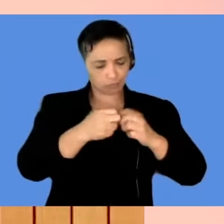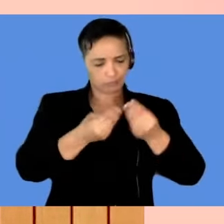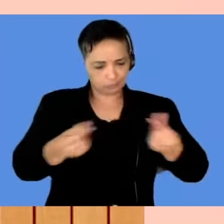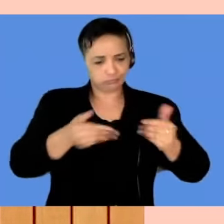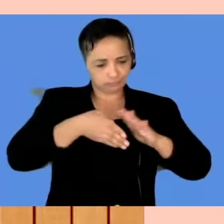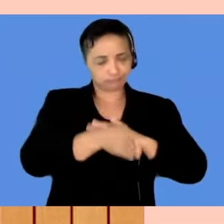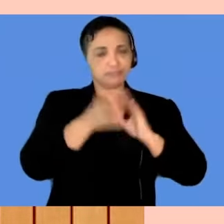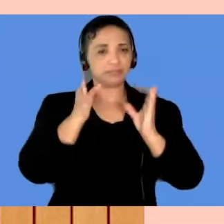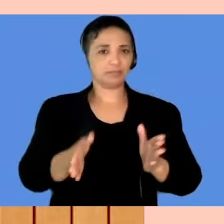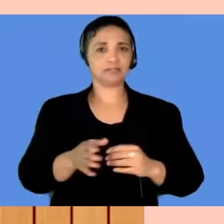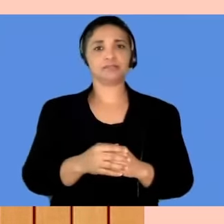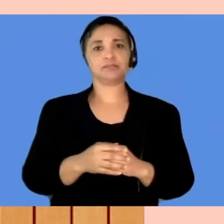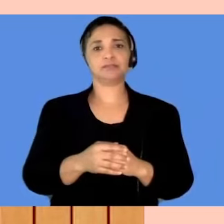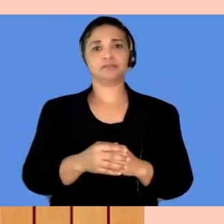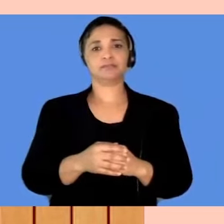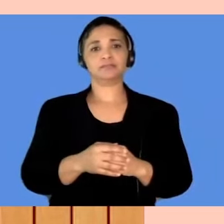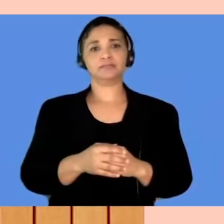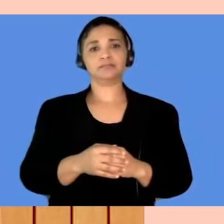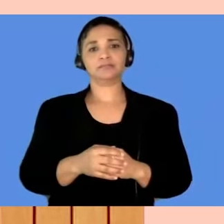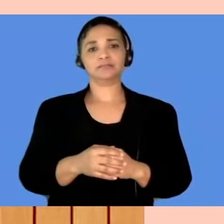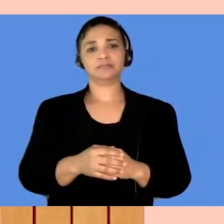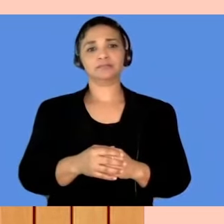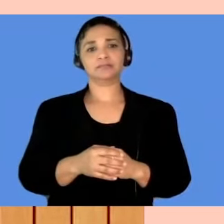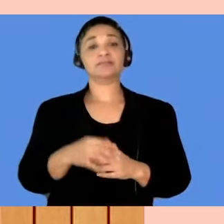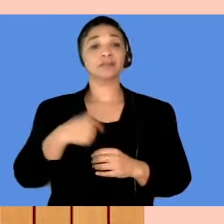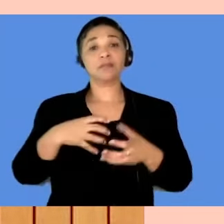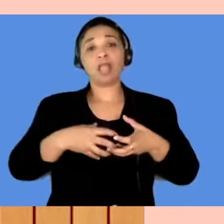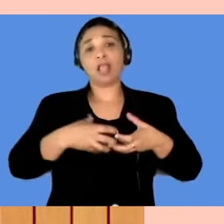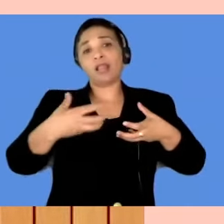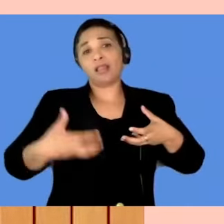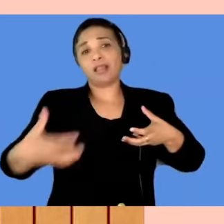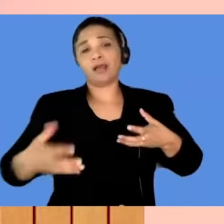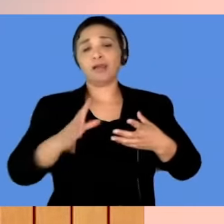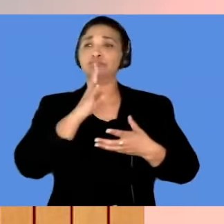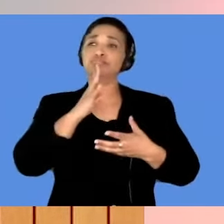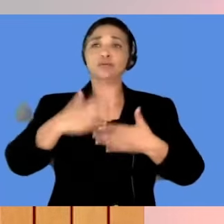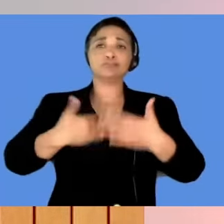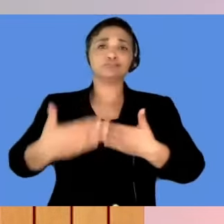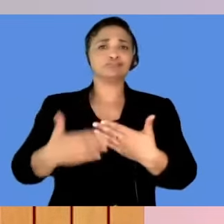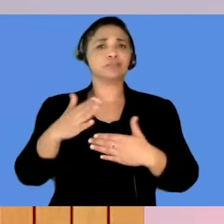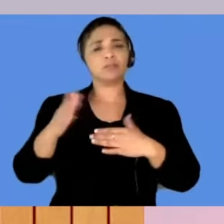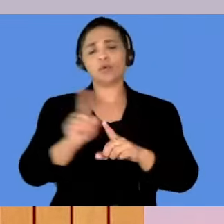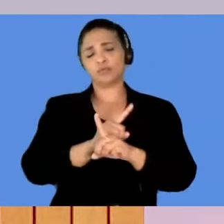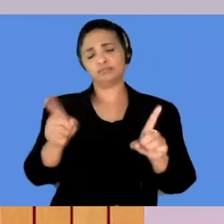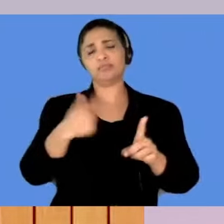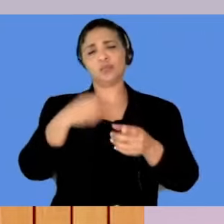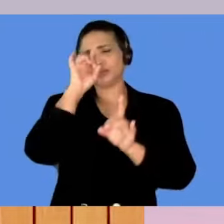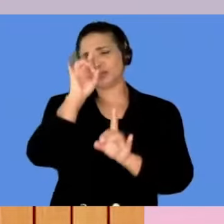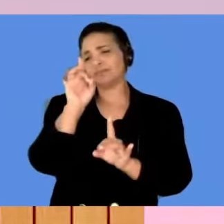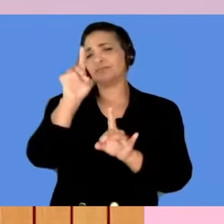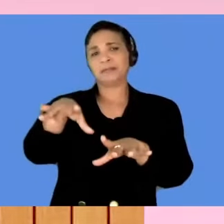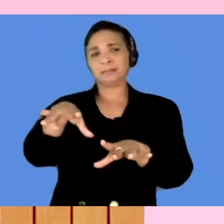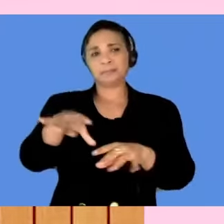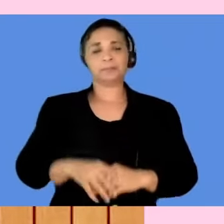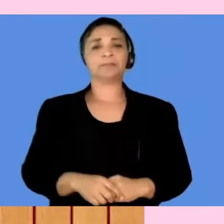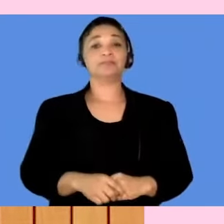I don't have a longer talking point or a presentation. I just wanted to put these thoughts in everybody's mind, and I look forward to